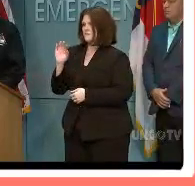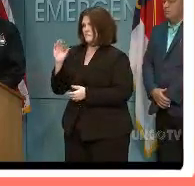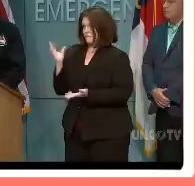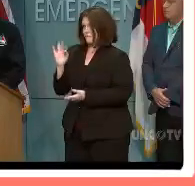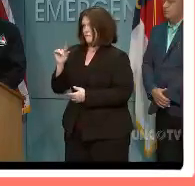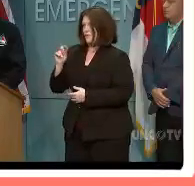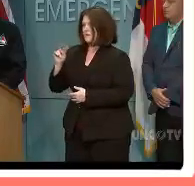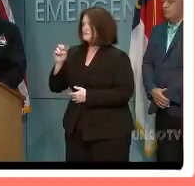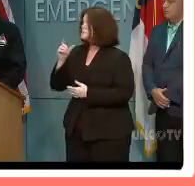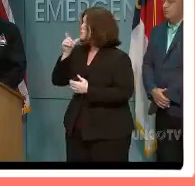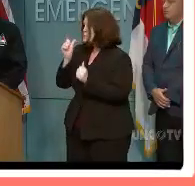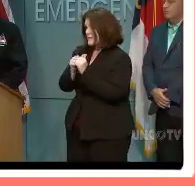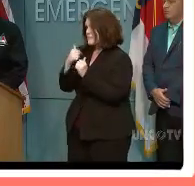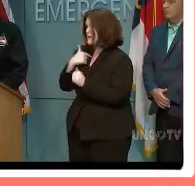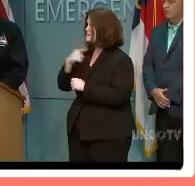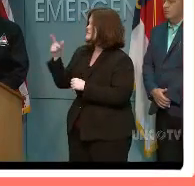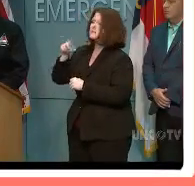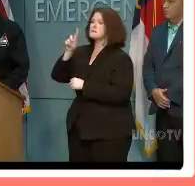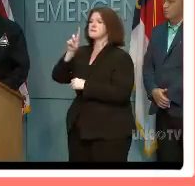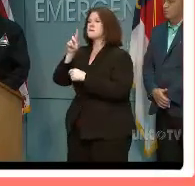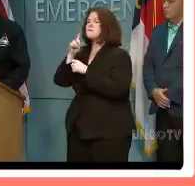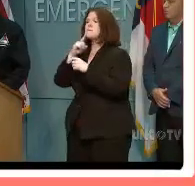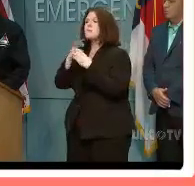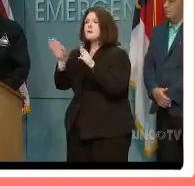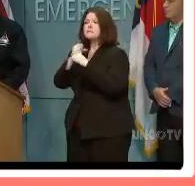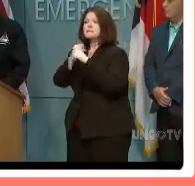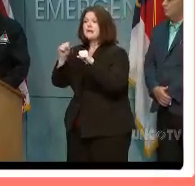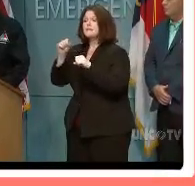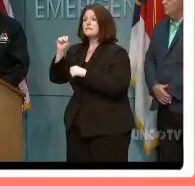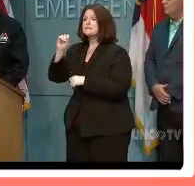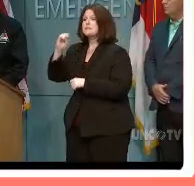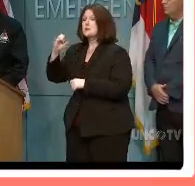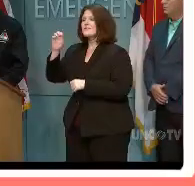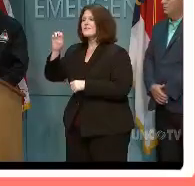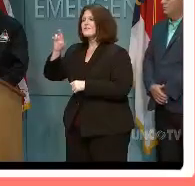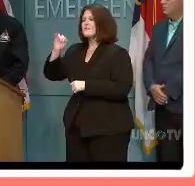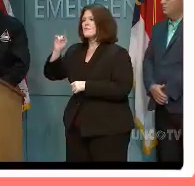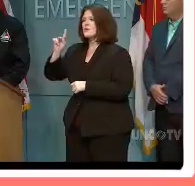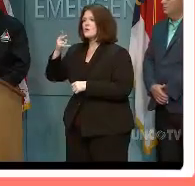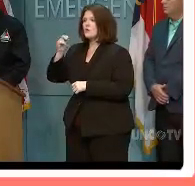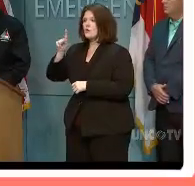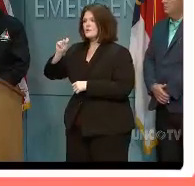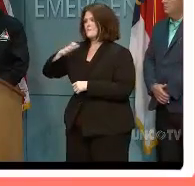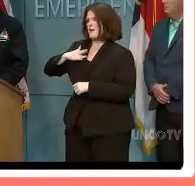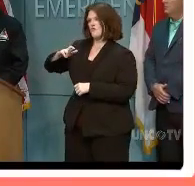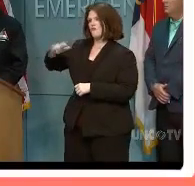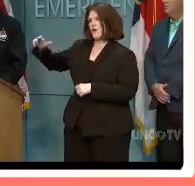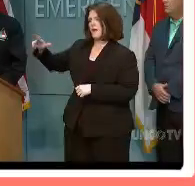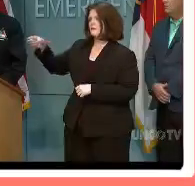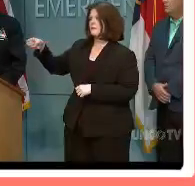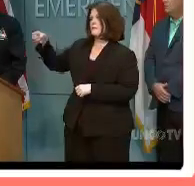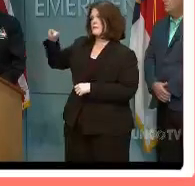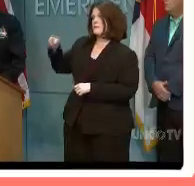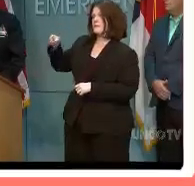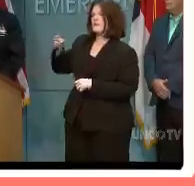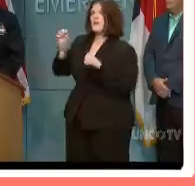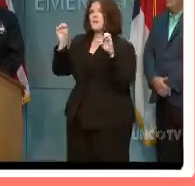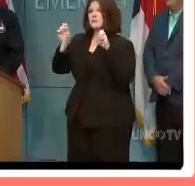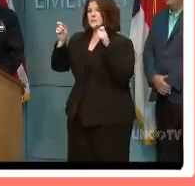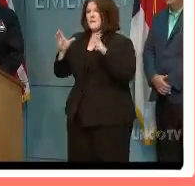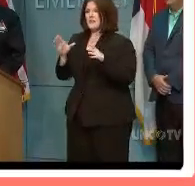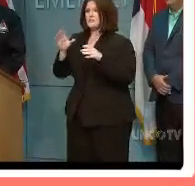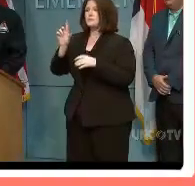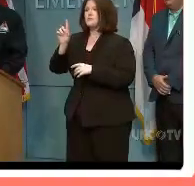Public Safety Secretary Eric Hooks to my right. To my immediate right, we have Emergency